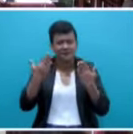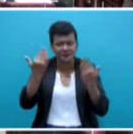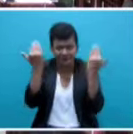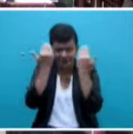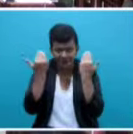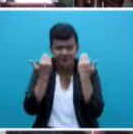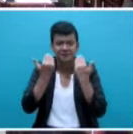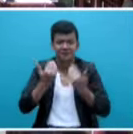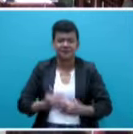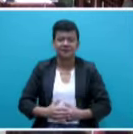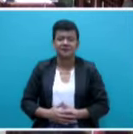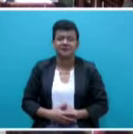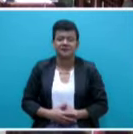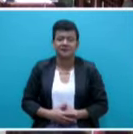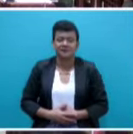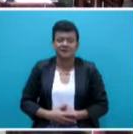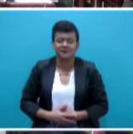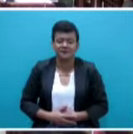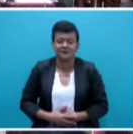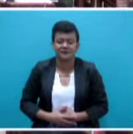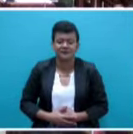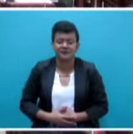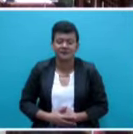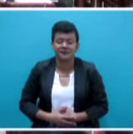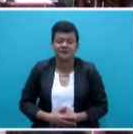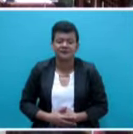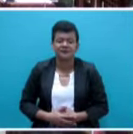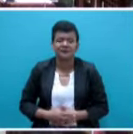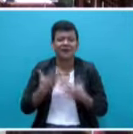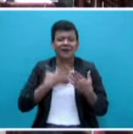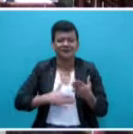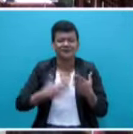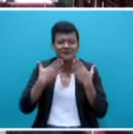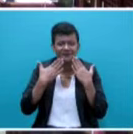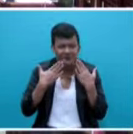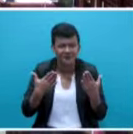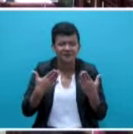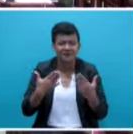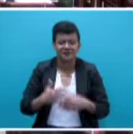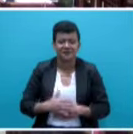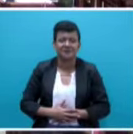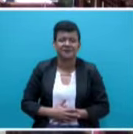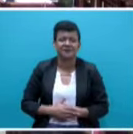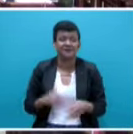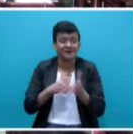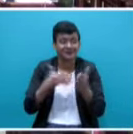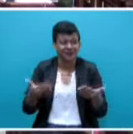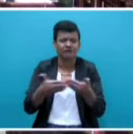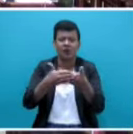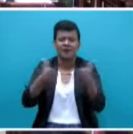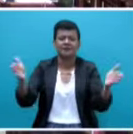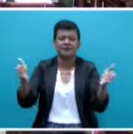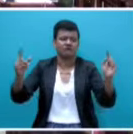I thank the Leader of Government in Parliament. The floor is now open for debate on